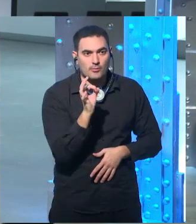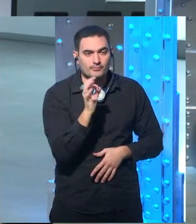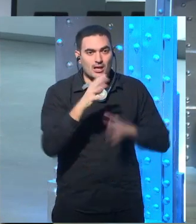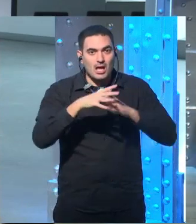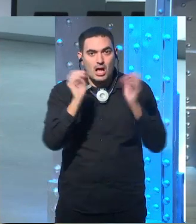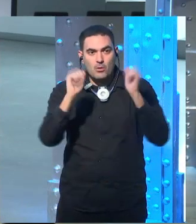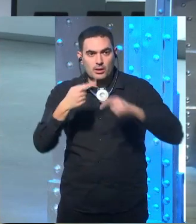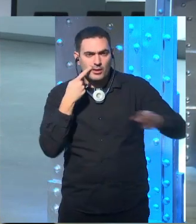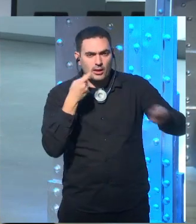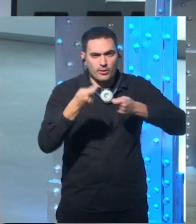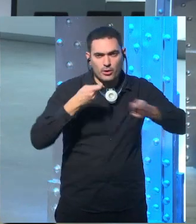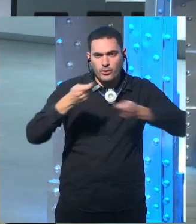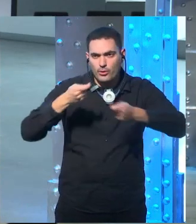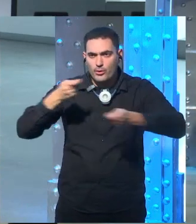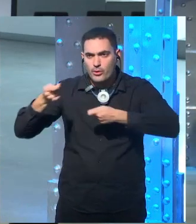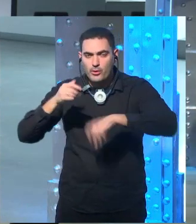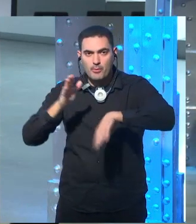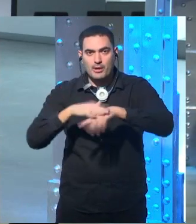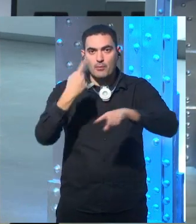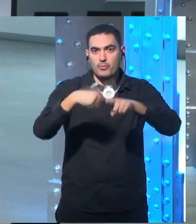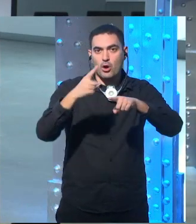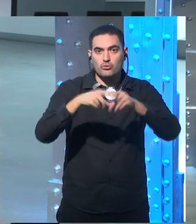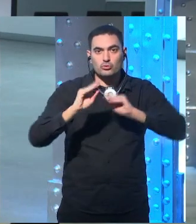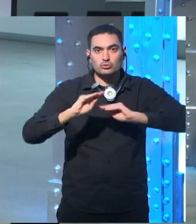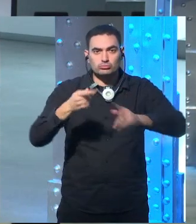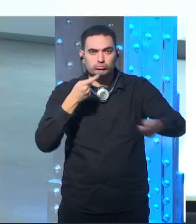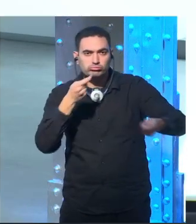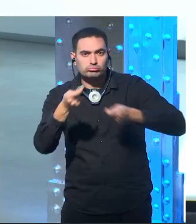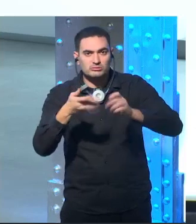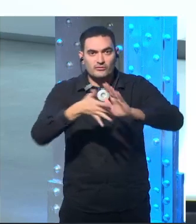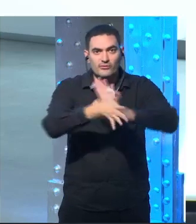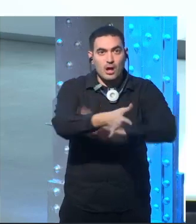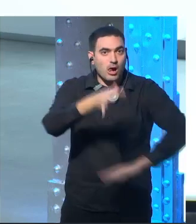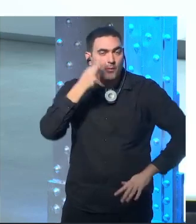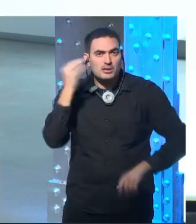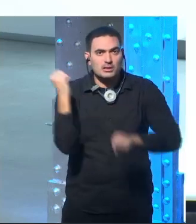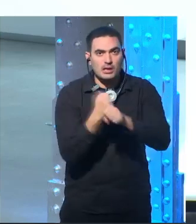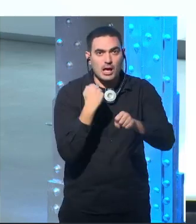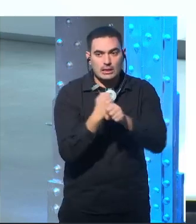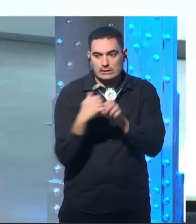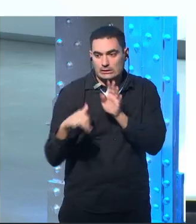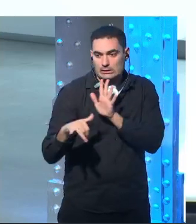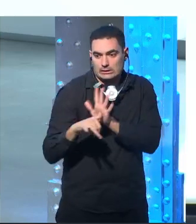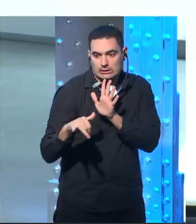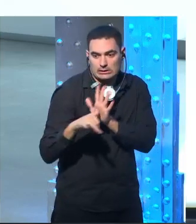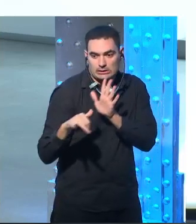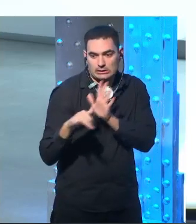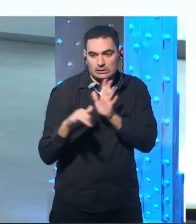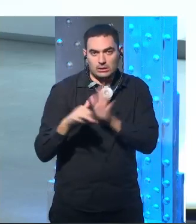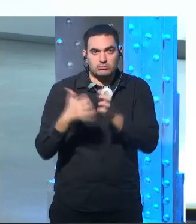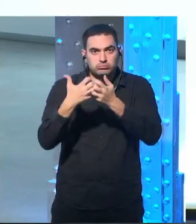customers, these are all tasks that are not even near to be automated in the near